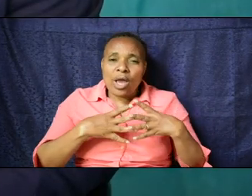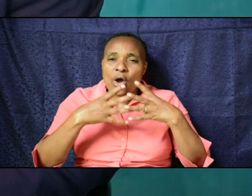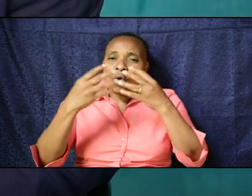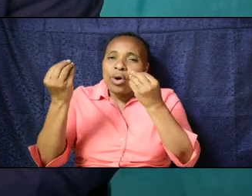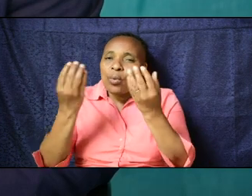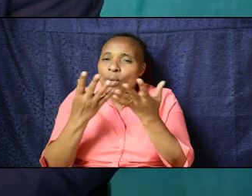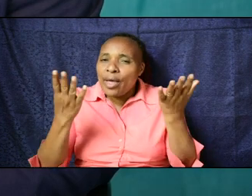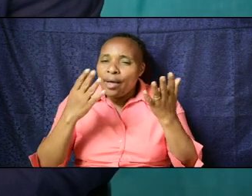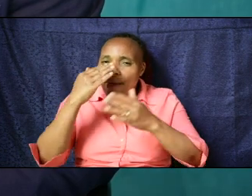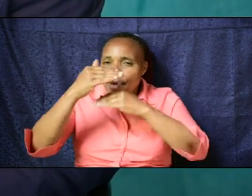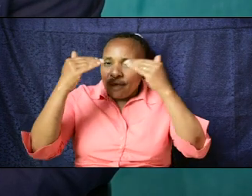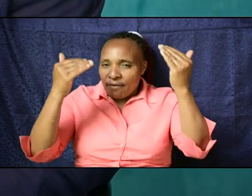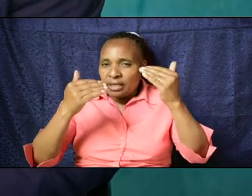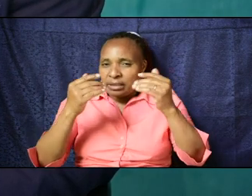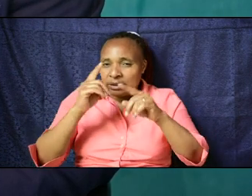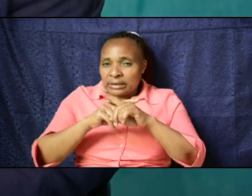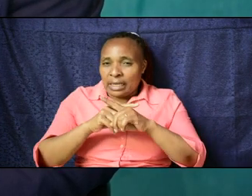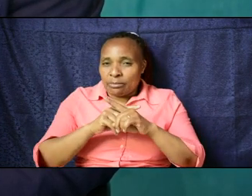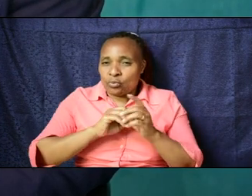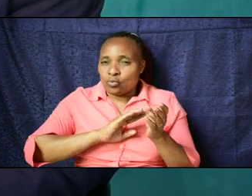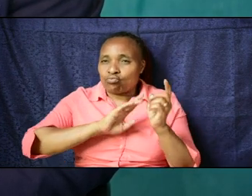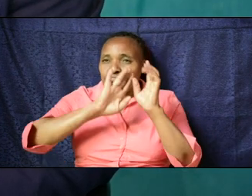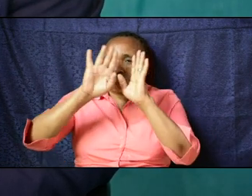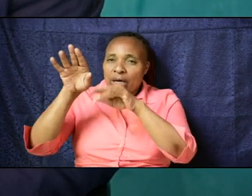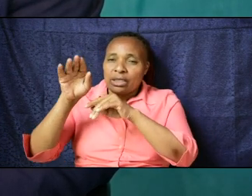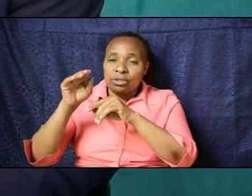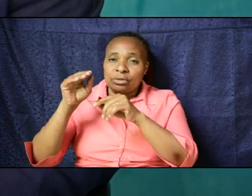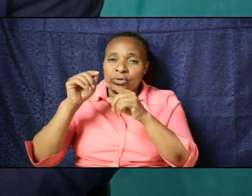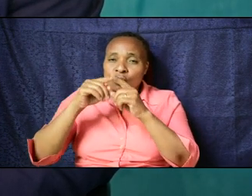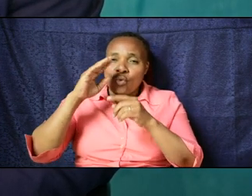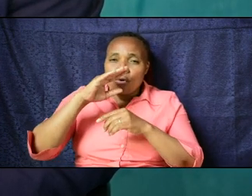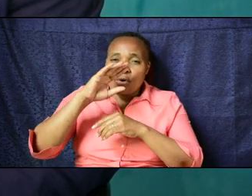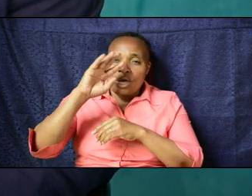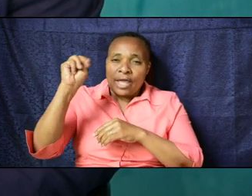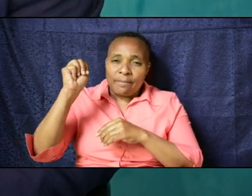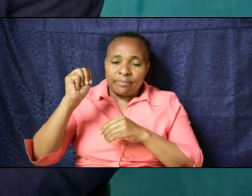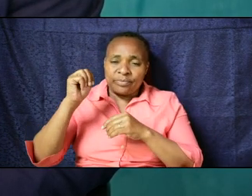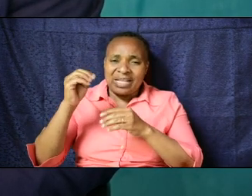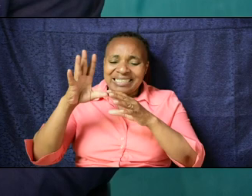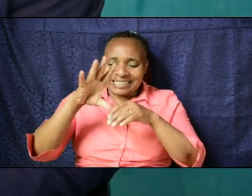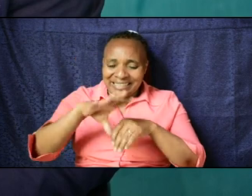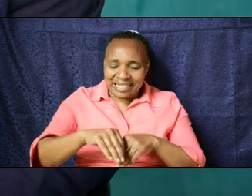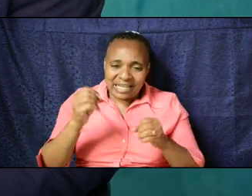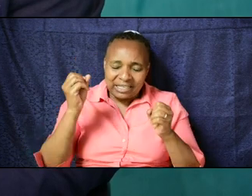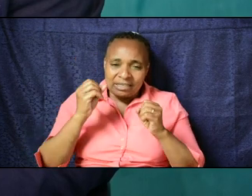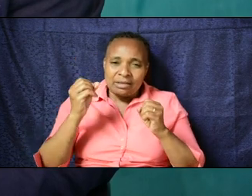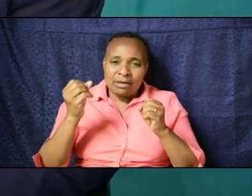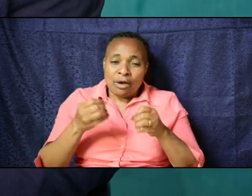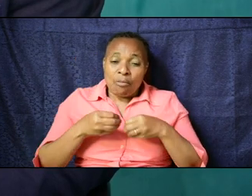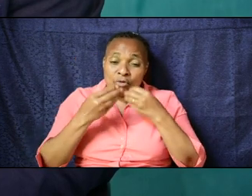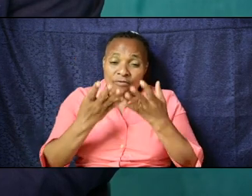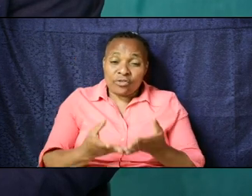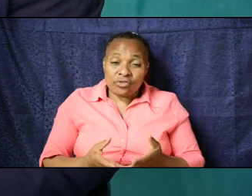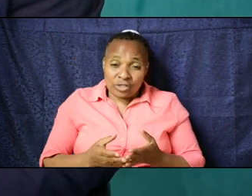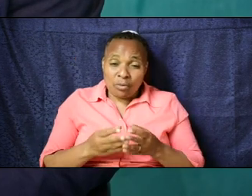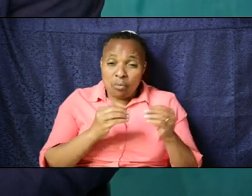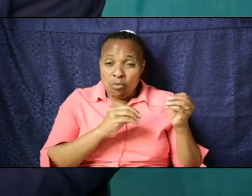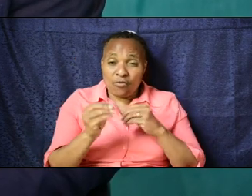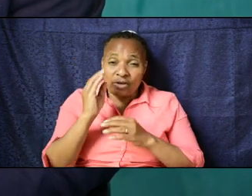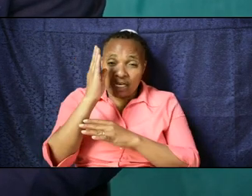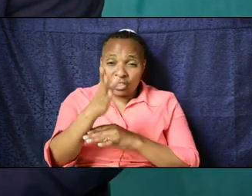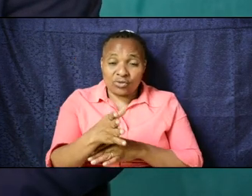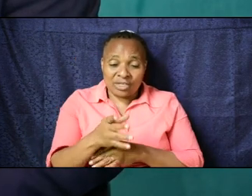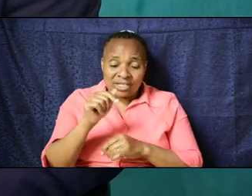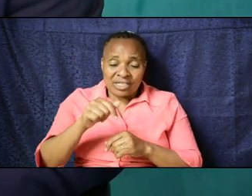for heaven when we turn to him. Take his provision and start moving in that direction. In this week's